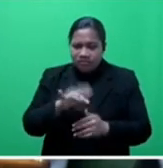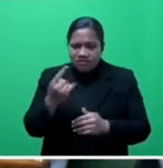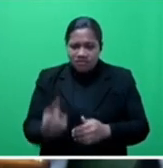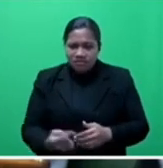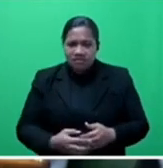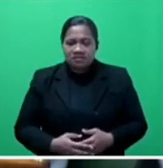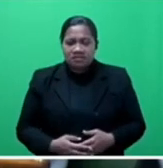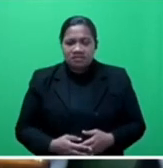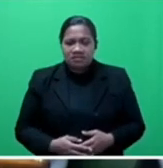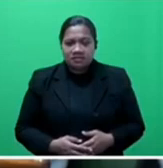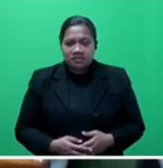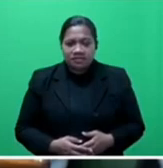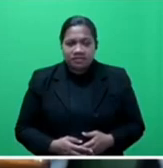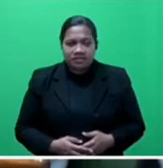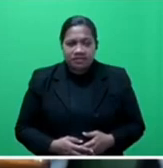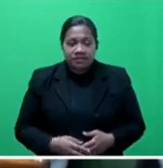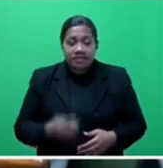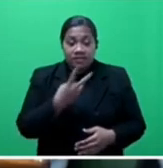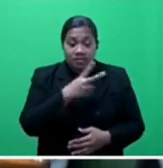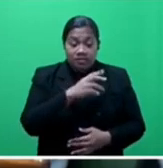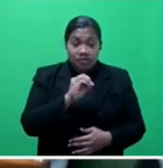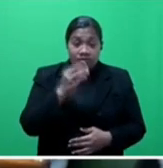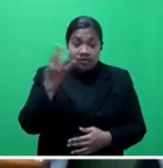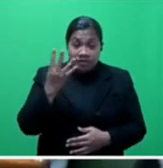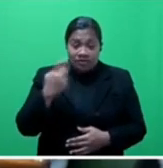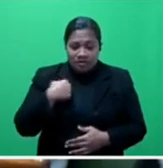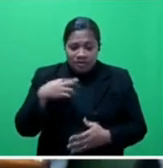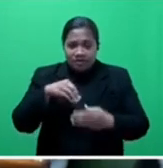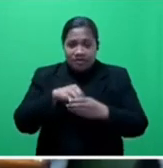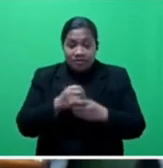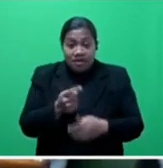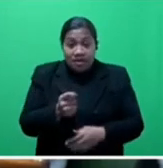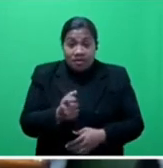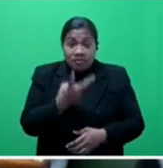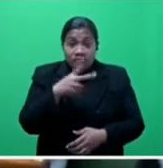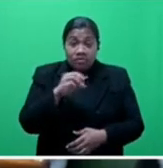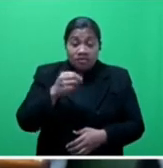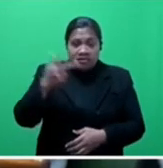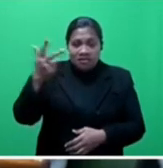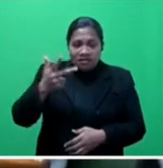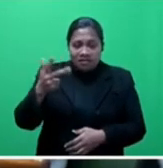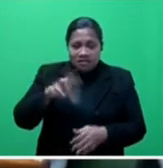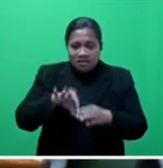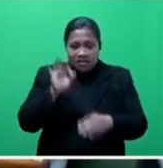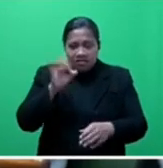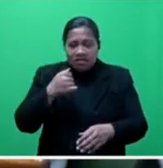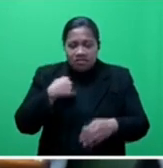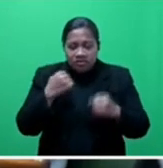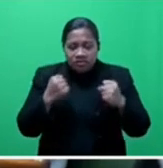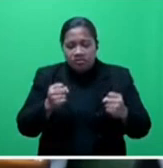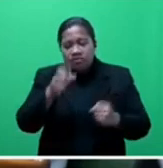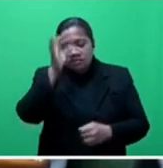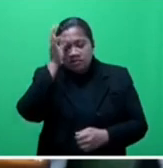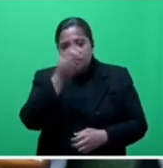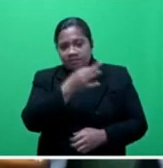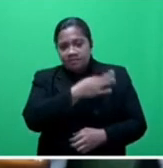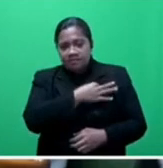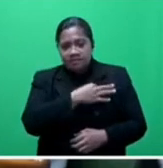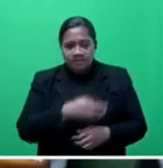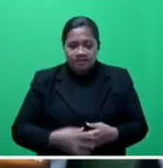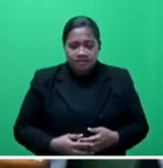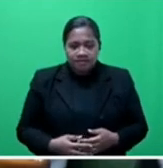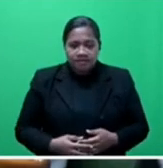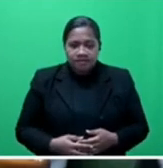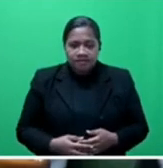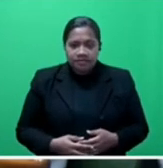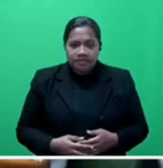Parliament 2014 and again after 2018 elections. I strongly believe that the old